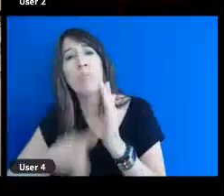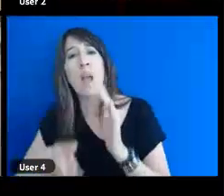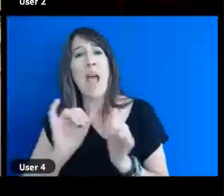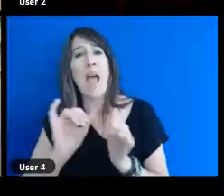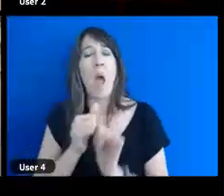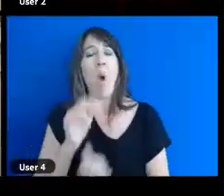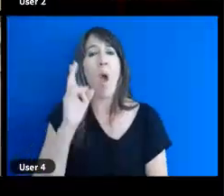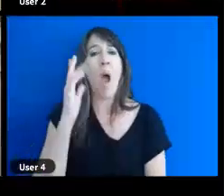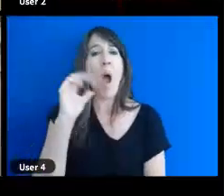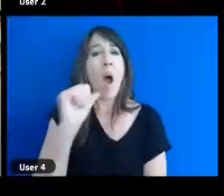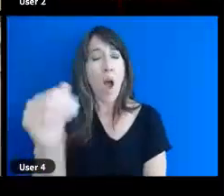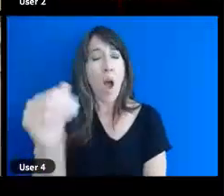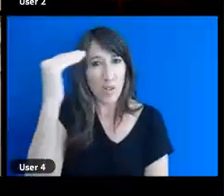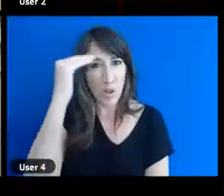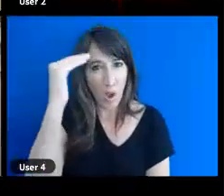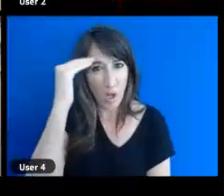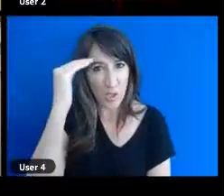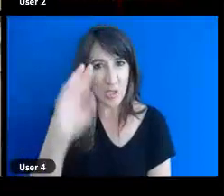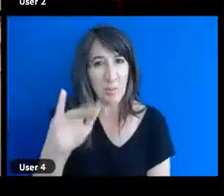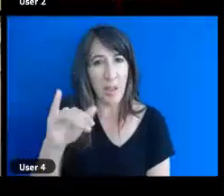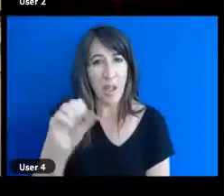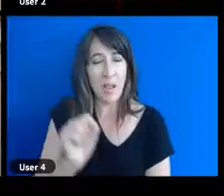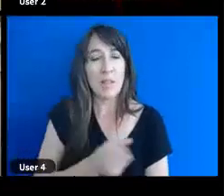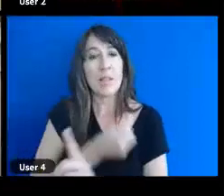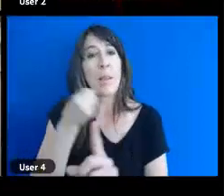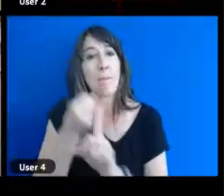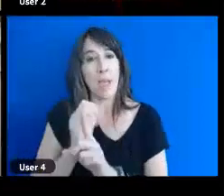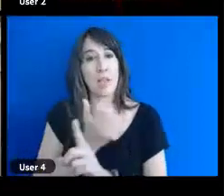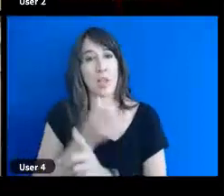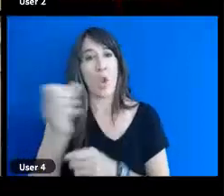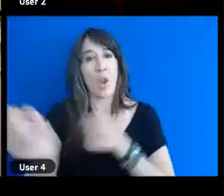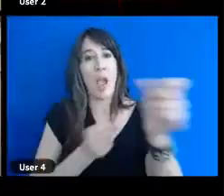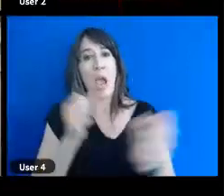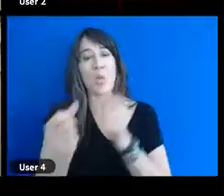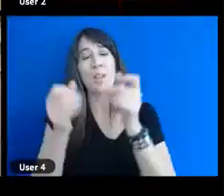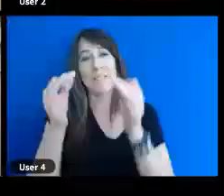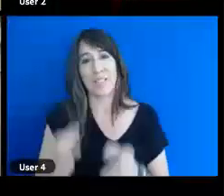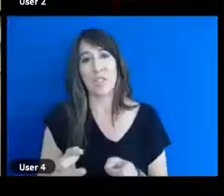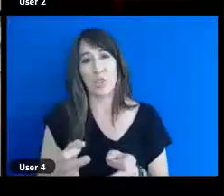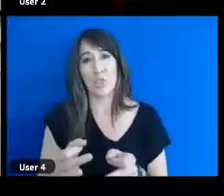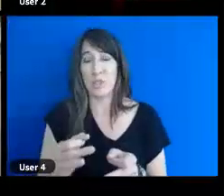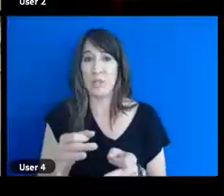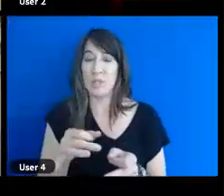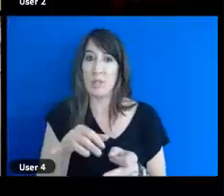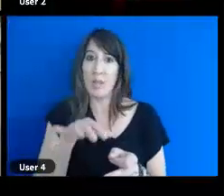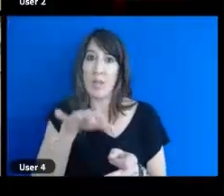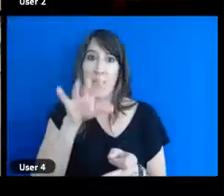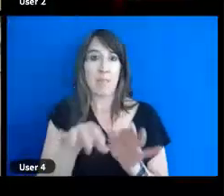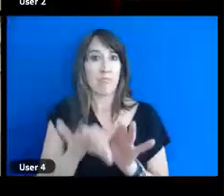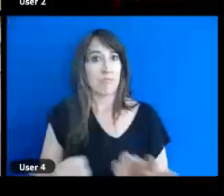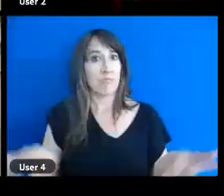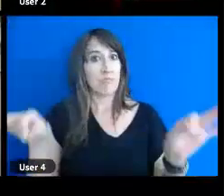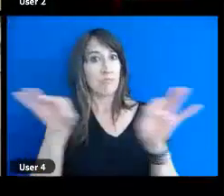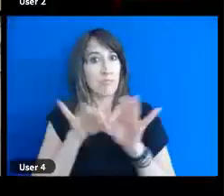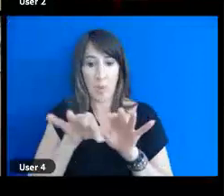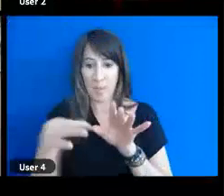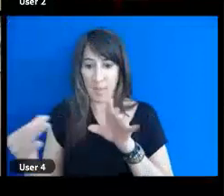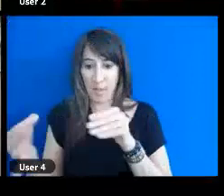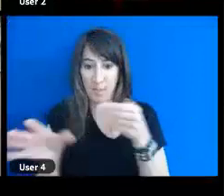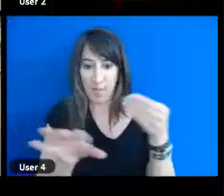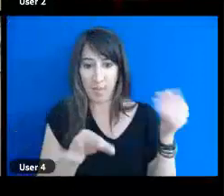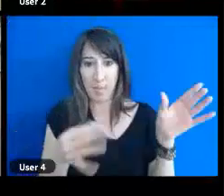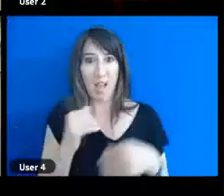to do that, but begin to explore how unconscious bias is having an impact on